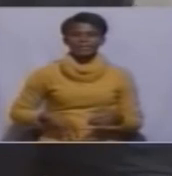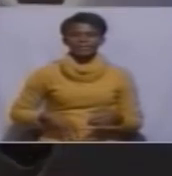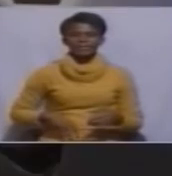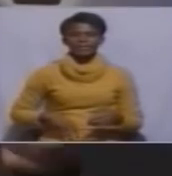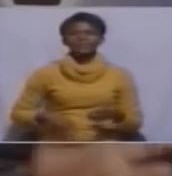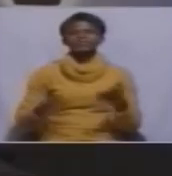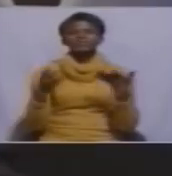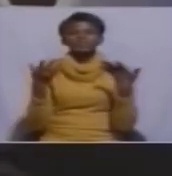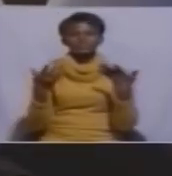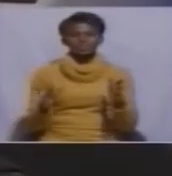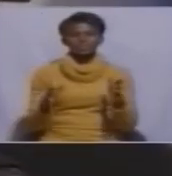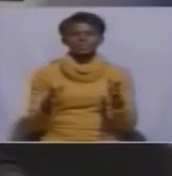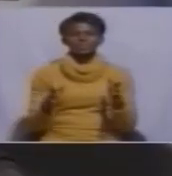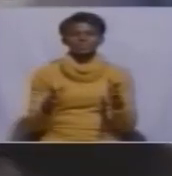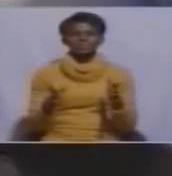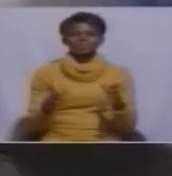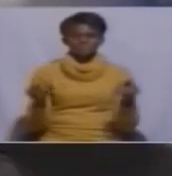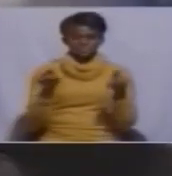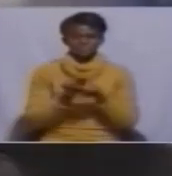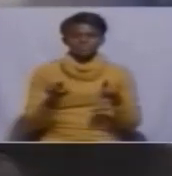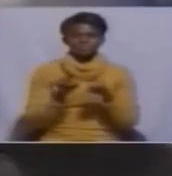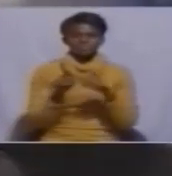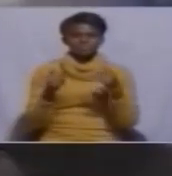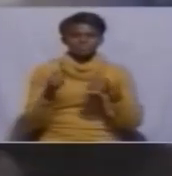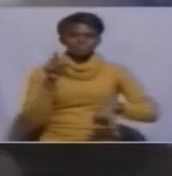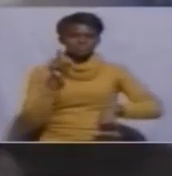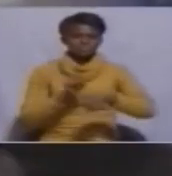his seat. A member then, as regards being expelled,